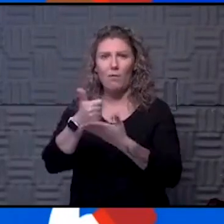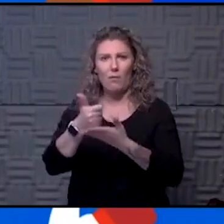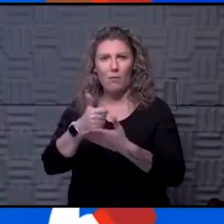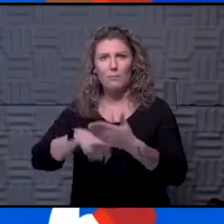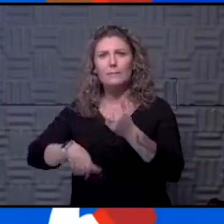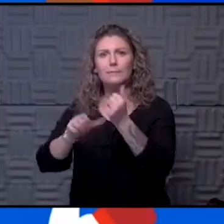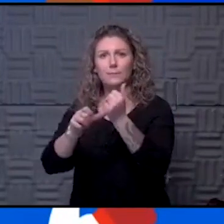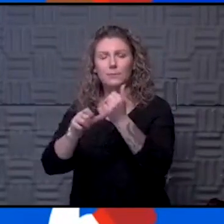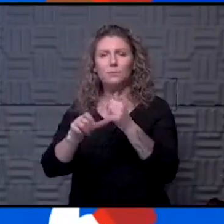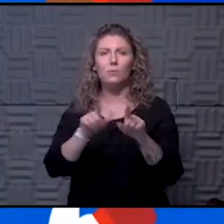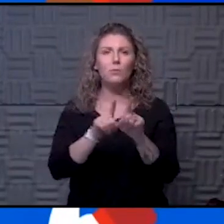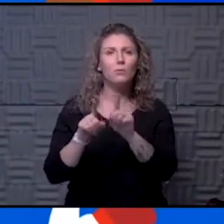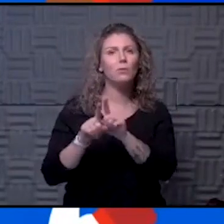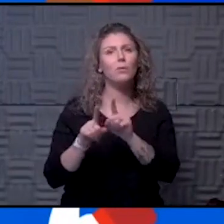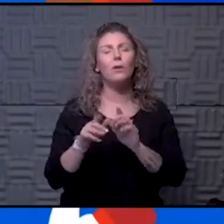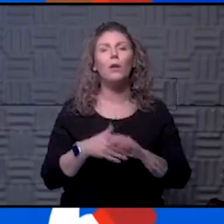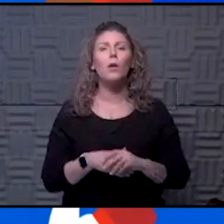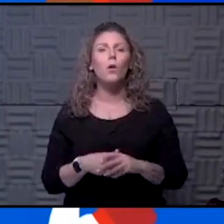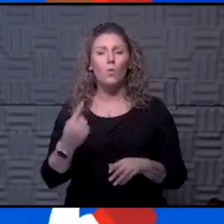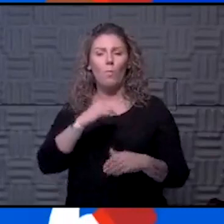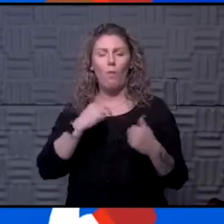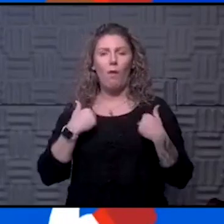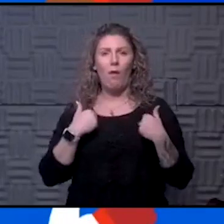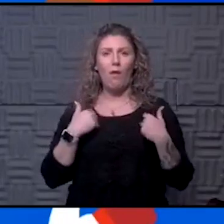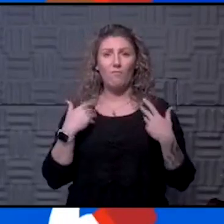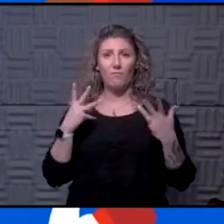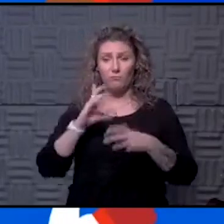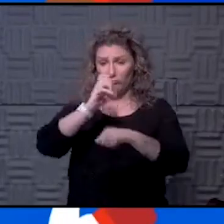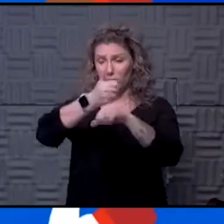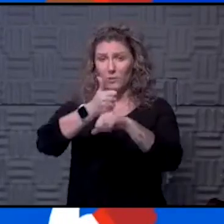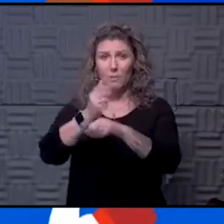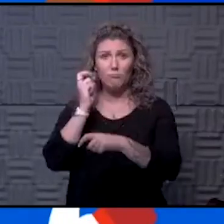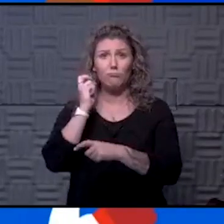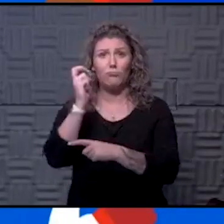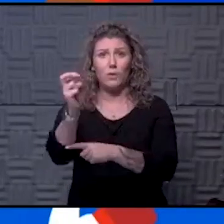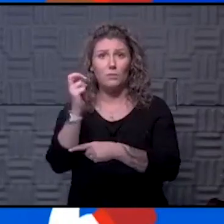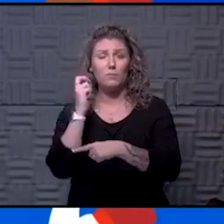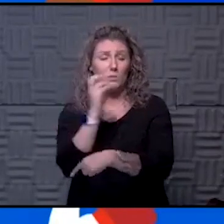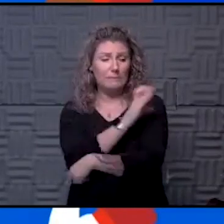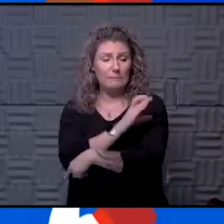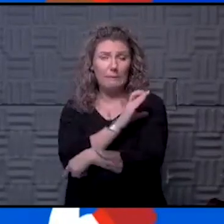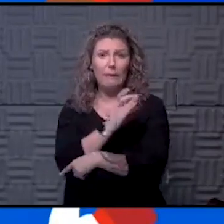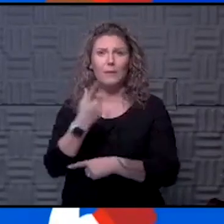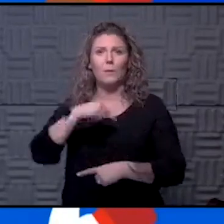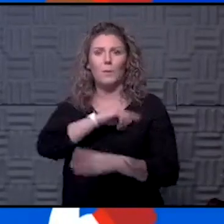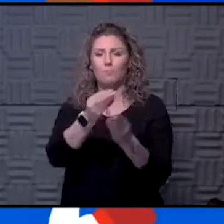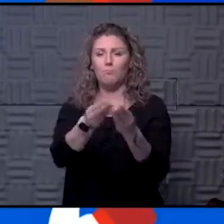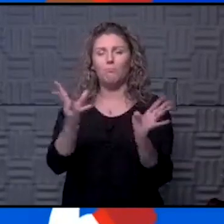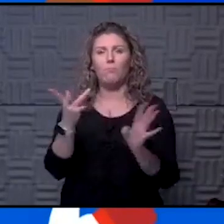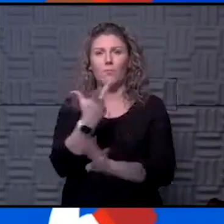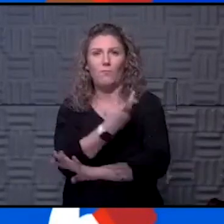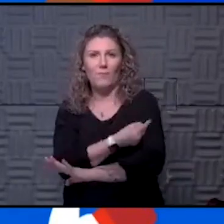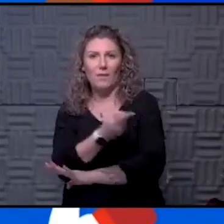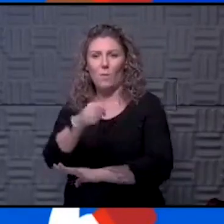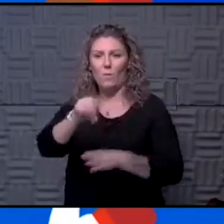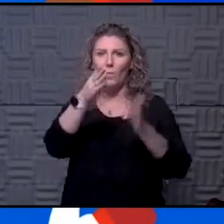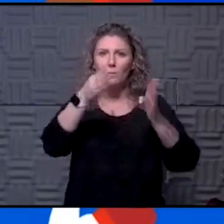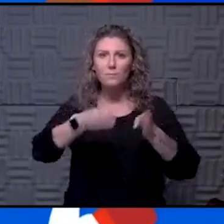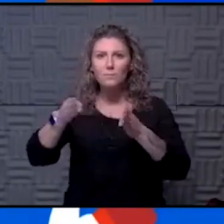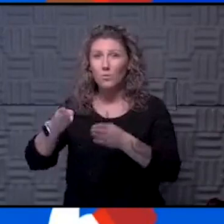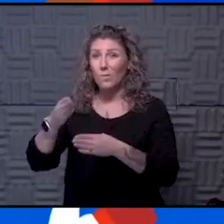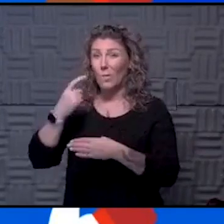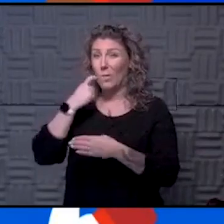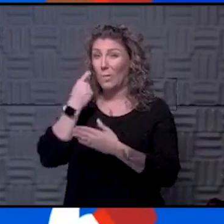a Thursday transportation clinic where we are vaccinating those individuals. This past week,